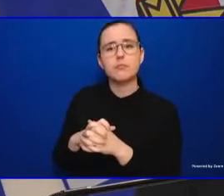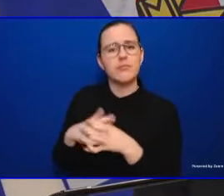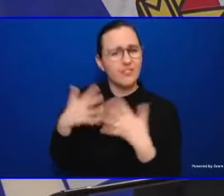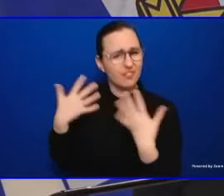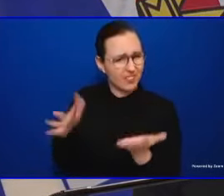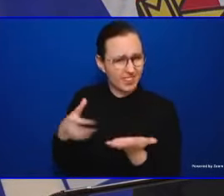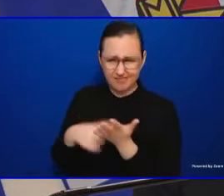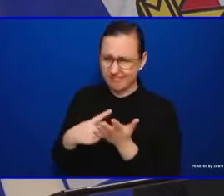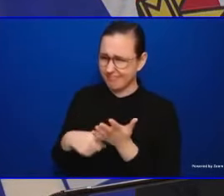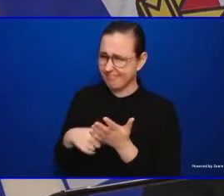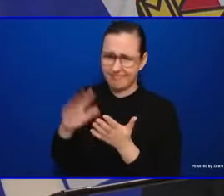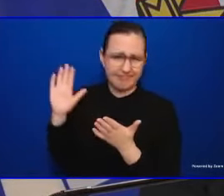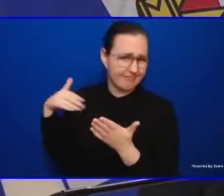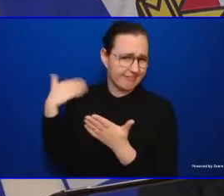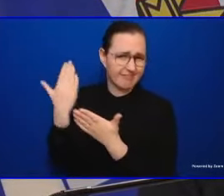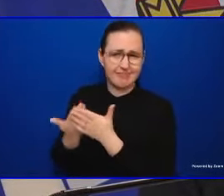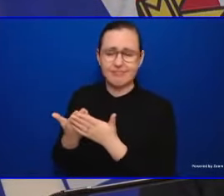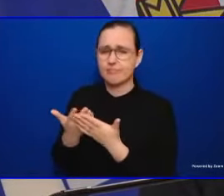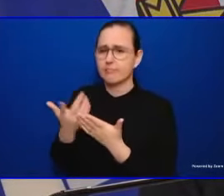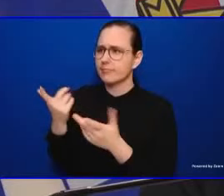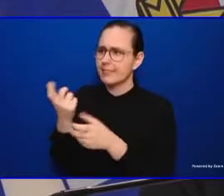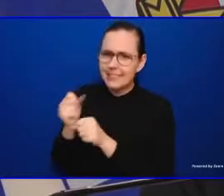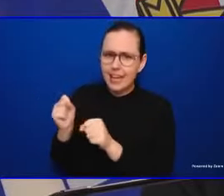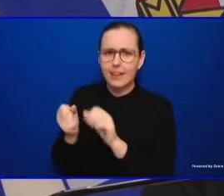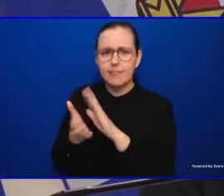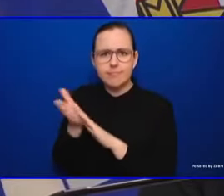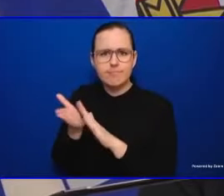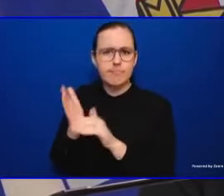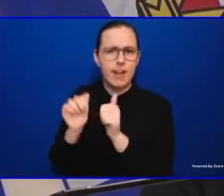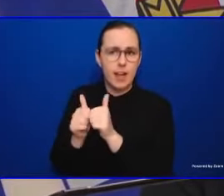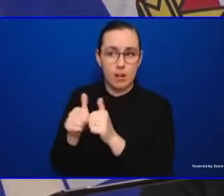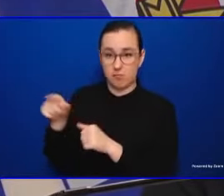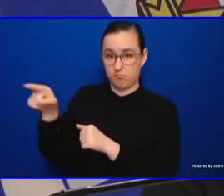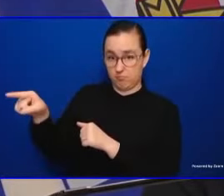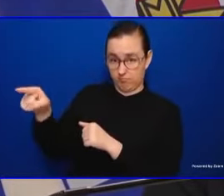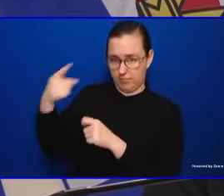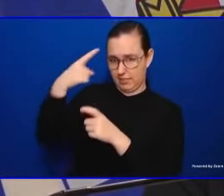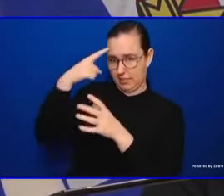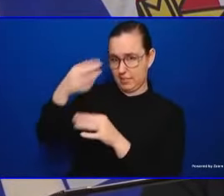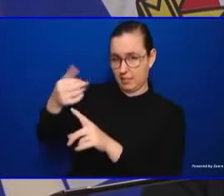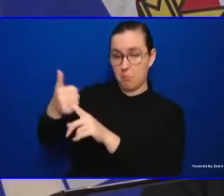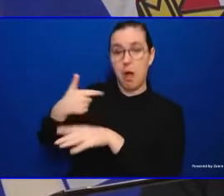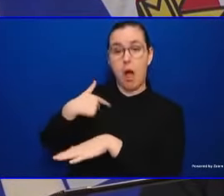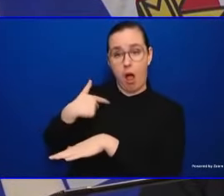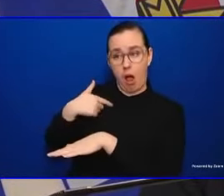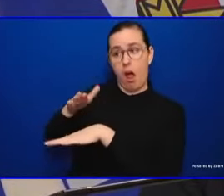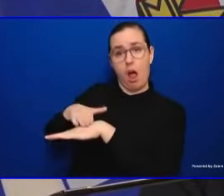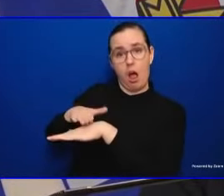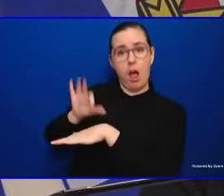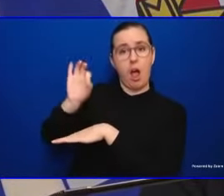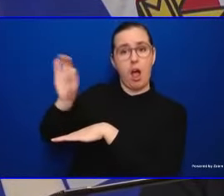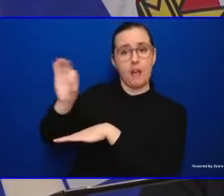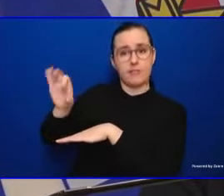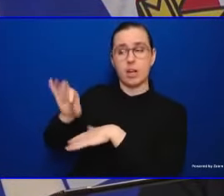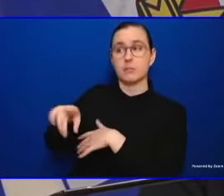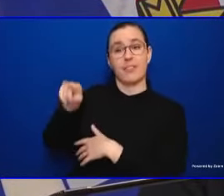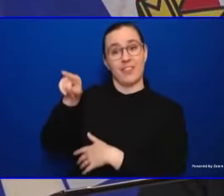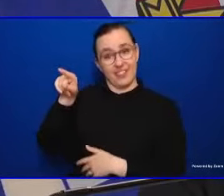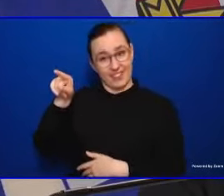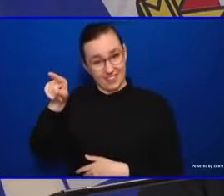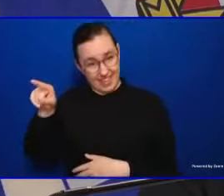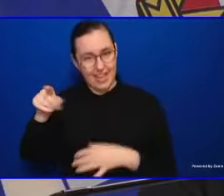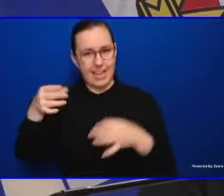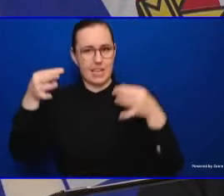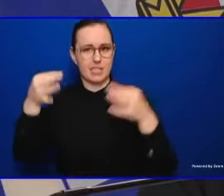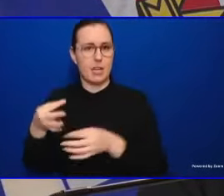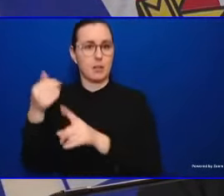advice, but it was a decision that they made to postpone both the last game and this game, given the situation that we're